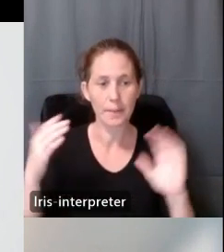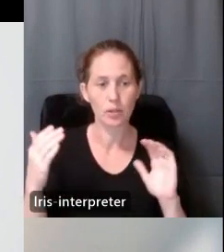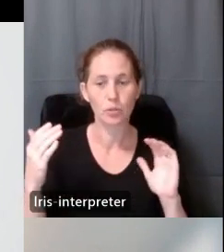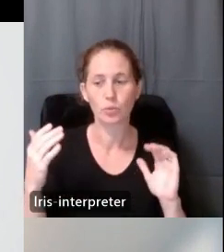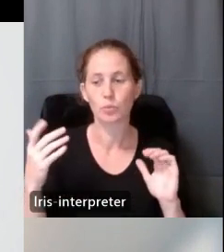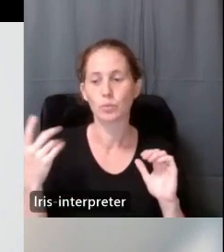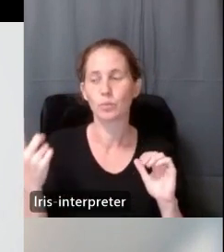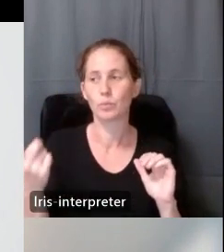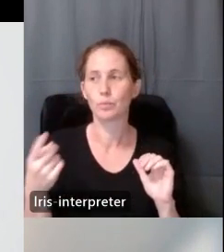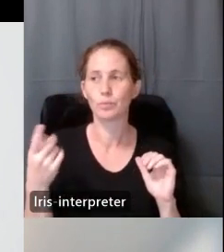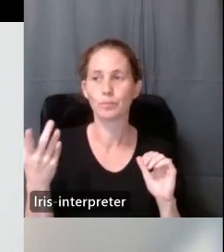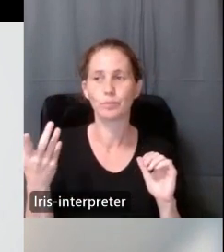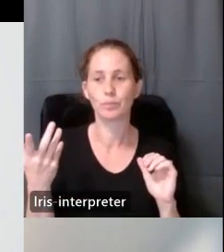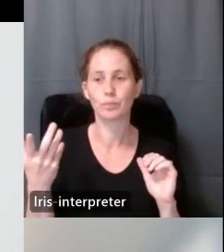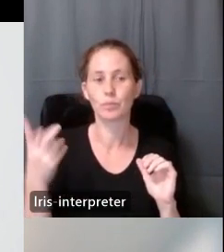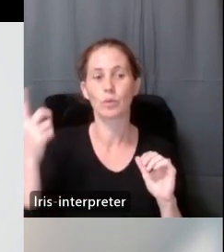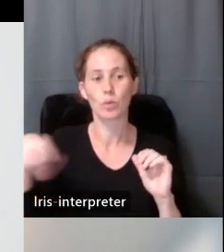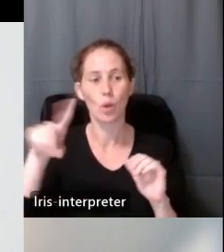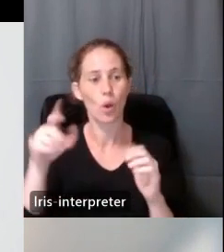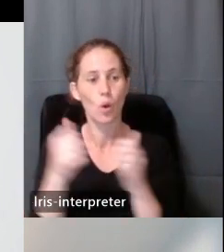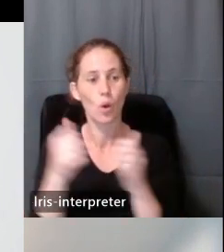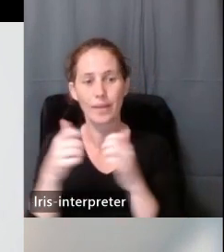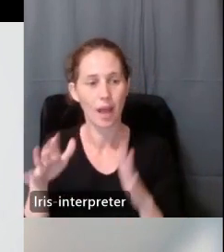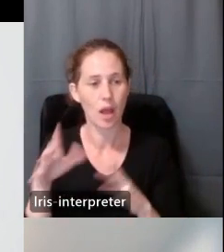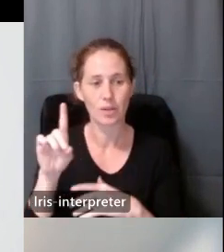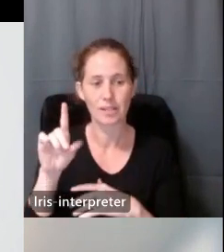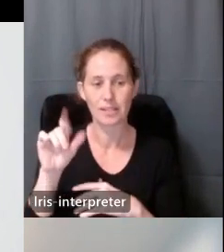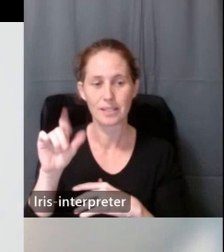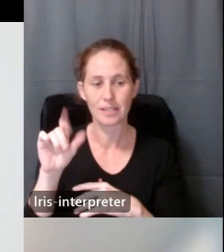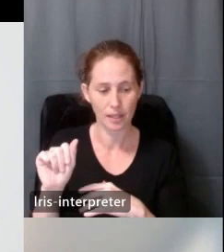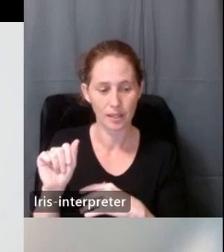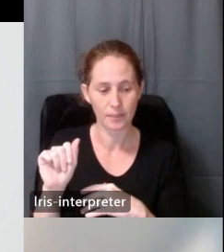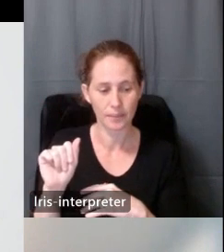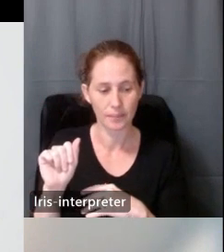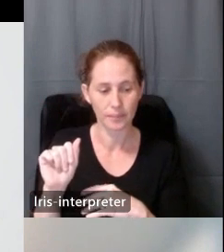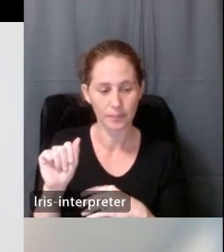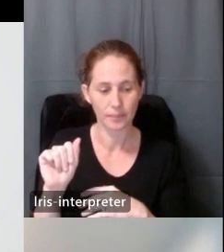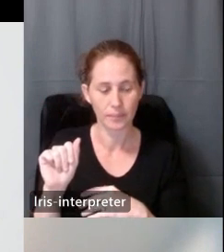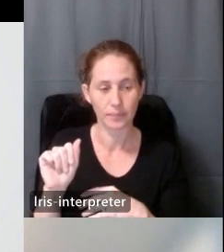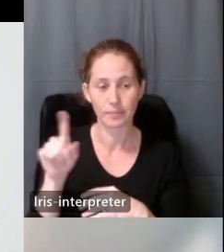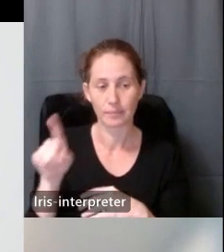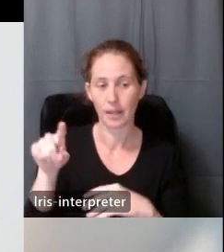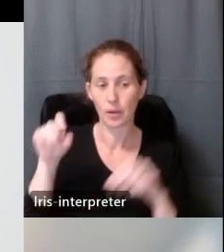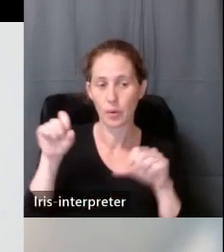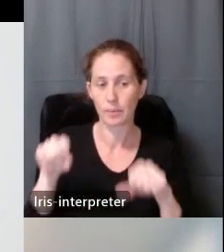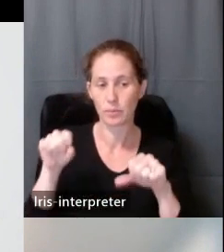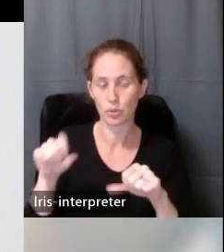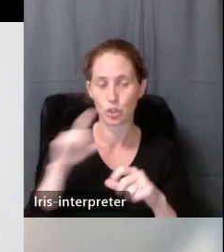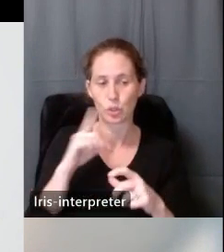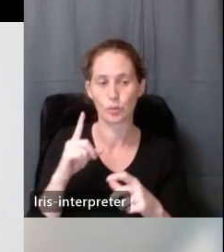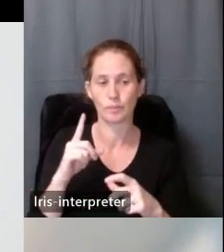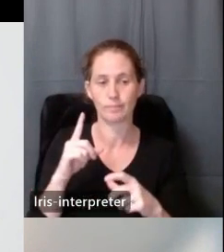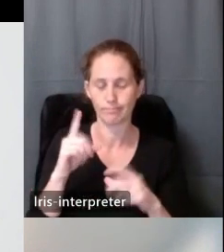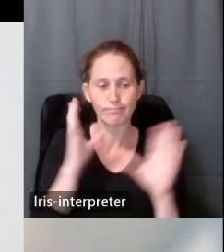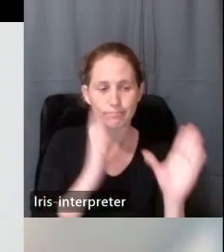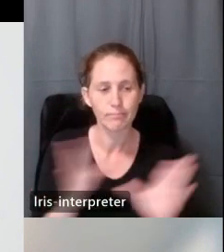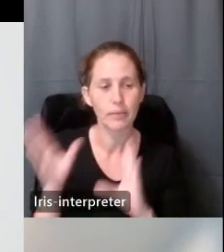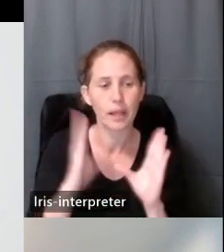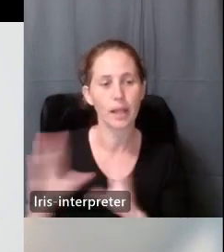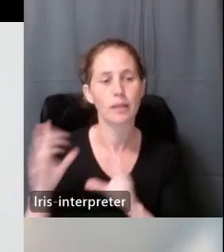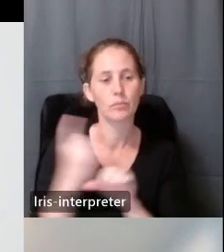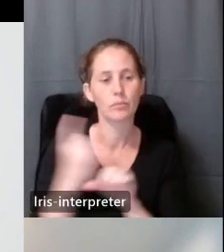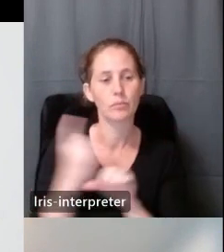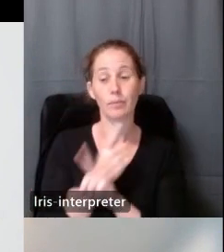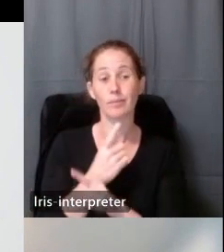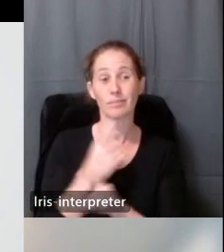to those without disabilities were able to sufficiently plan ahead,